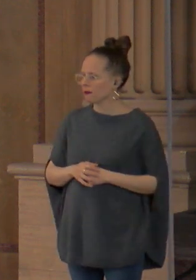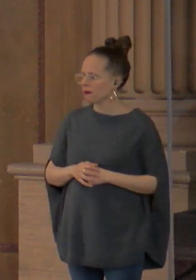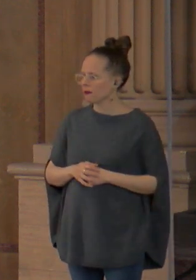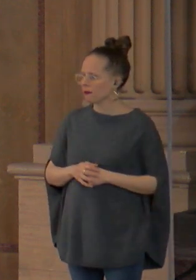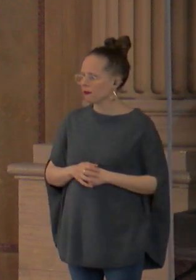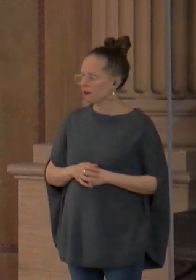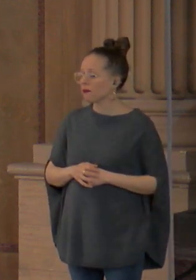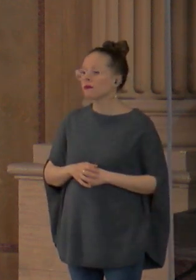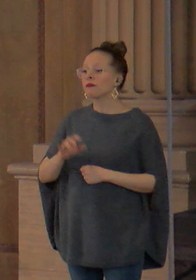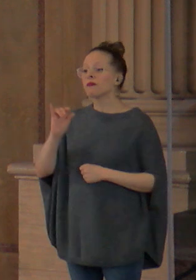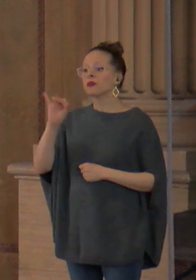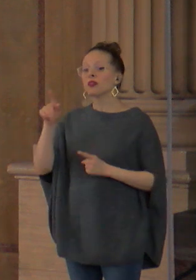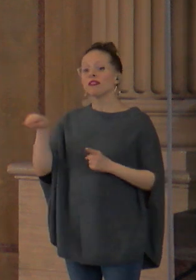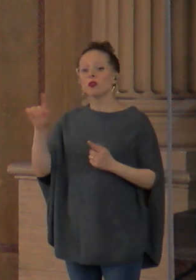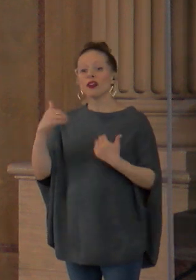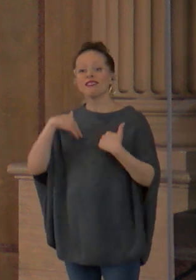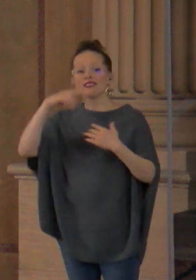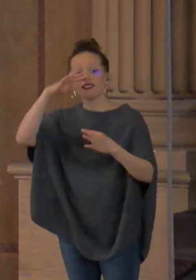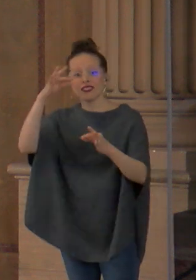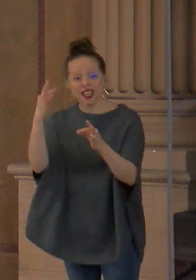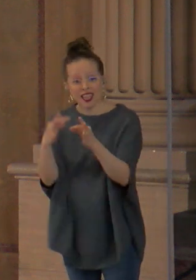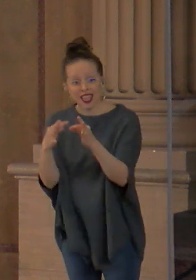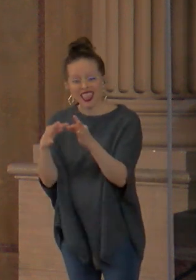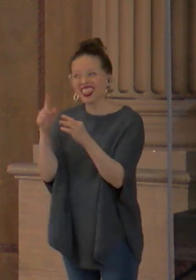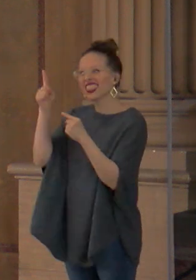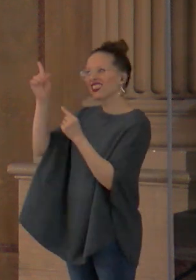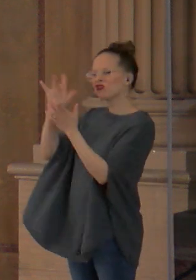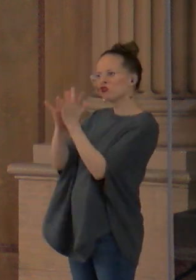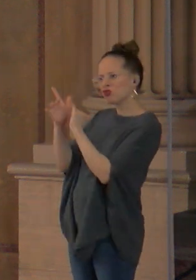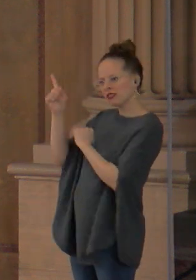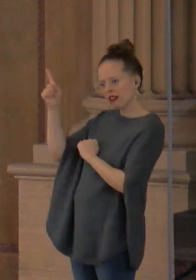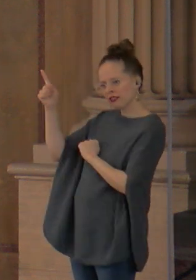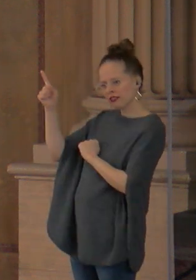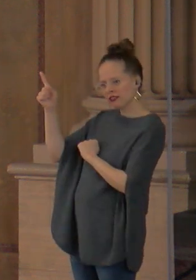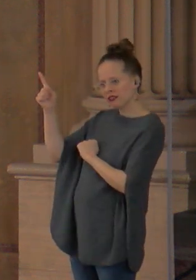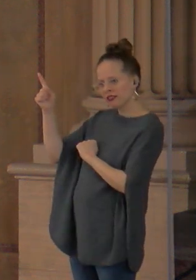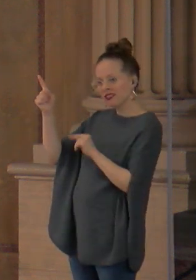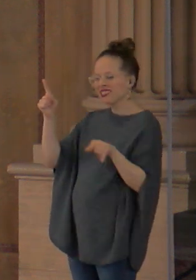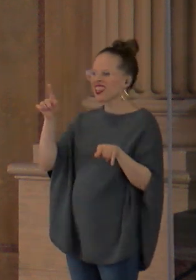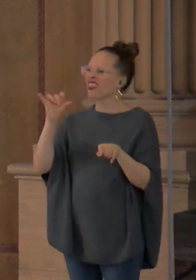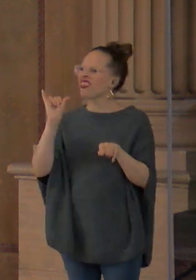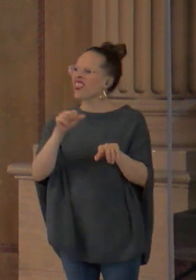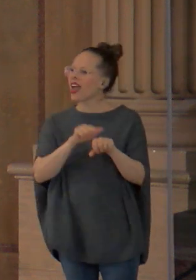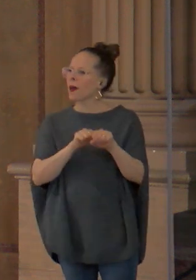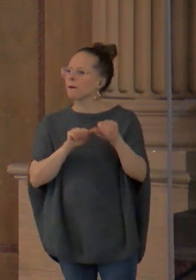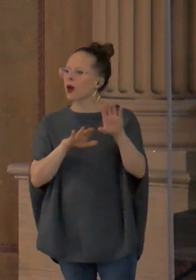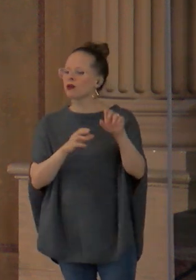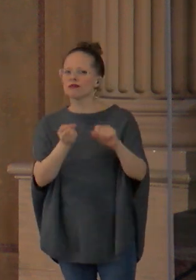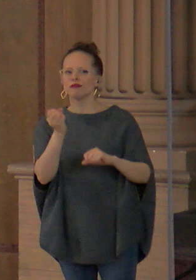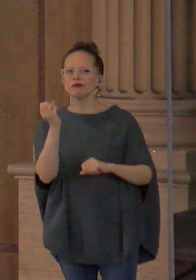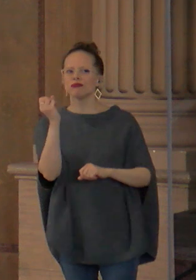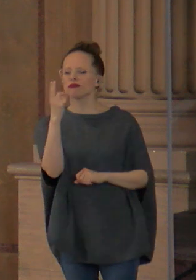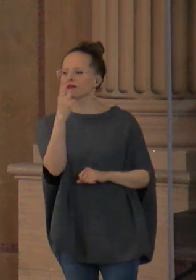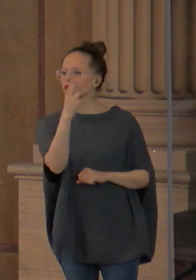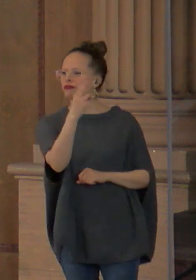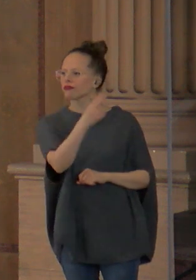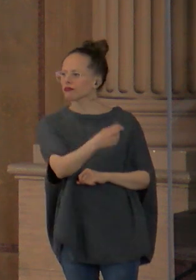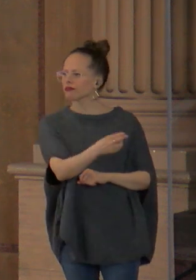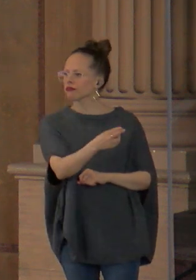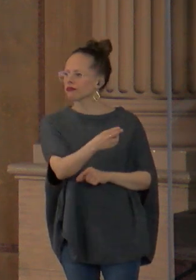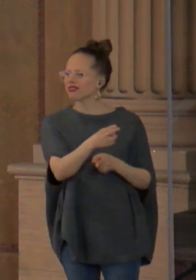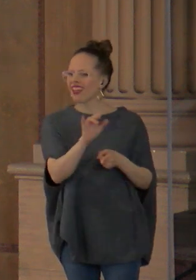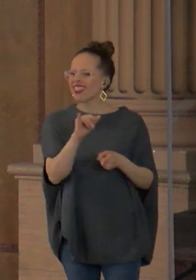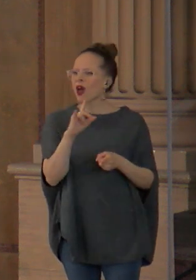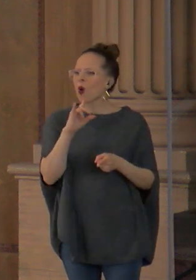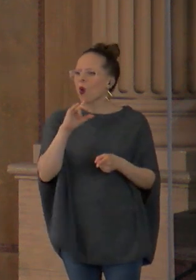So if you have faith in Jesus, that whole mountain is thrown into the sea. You no longer need